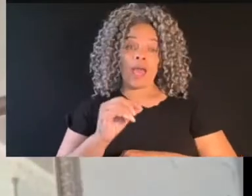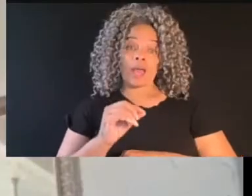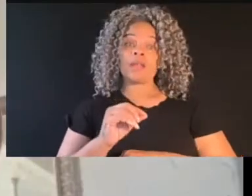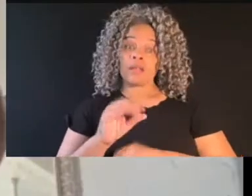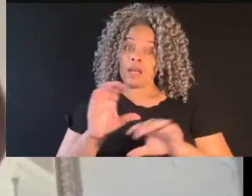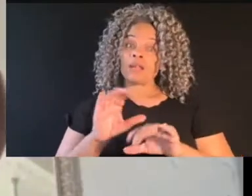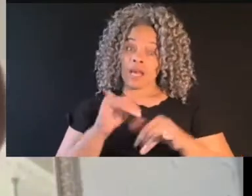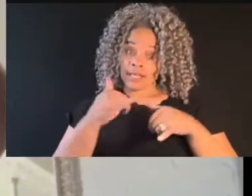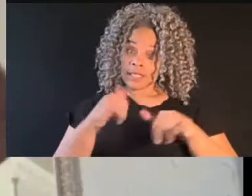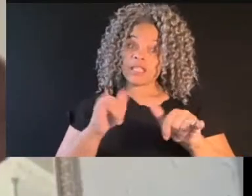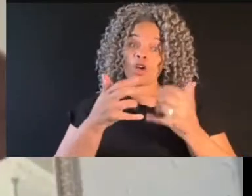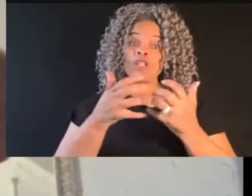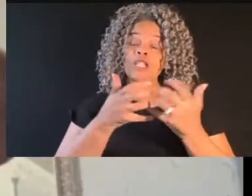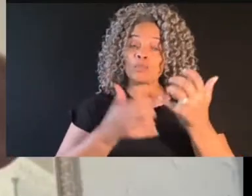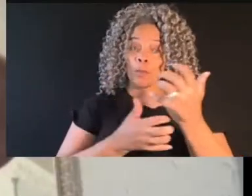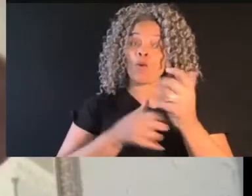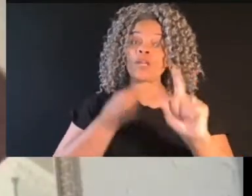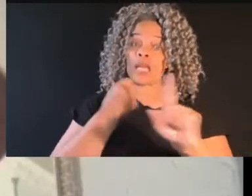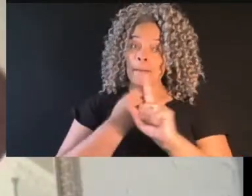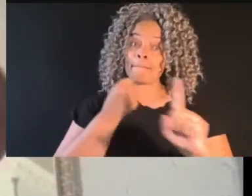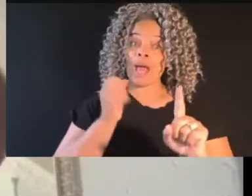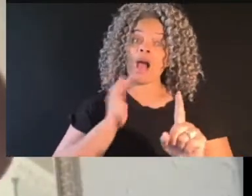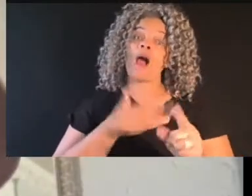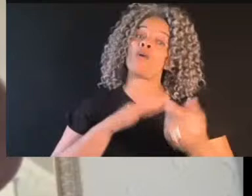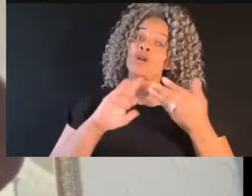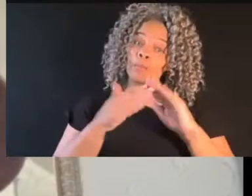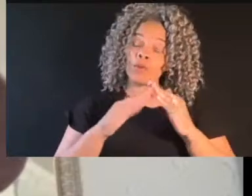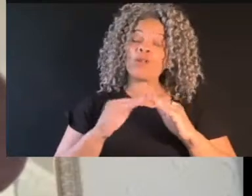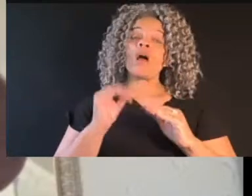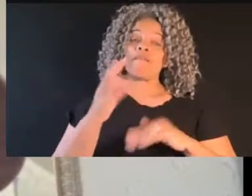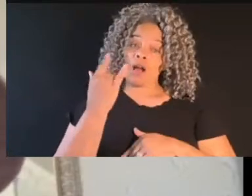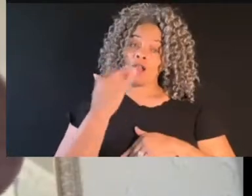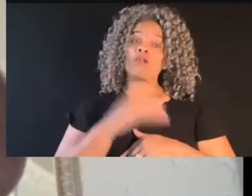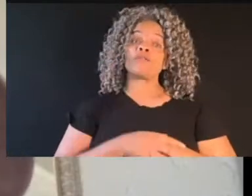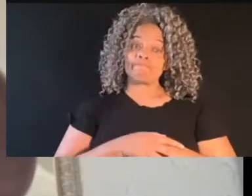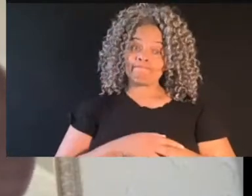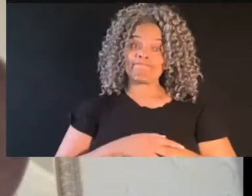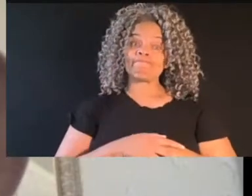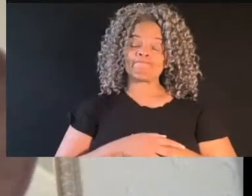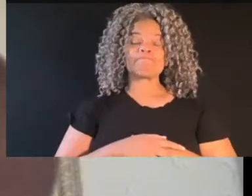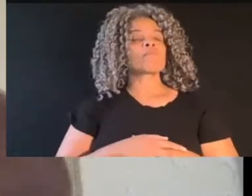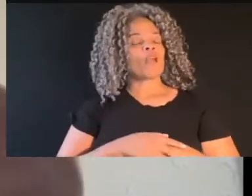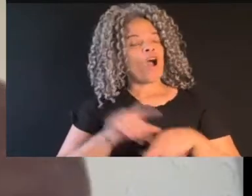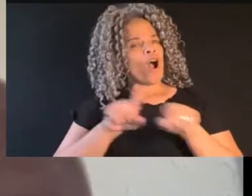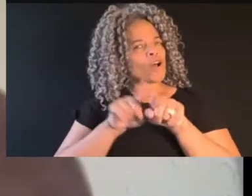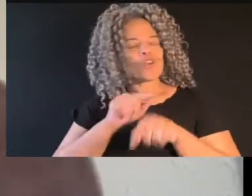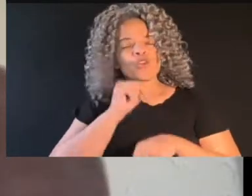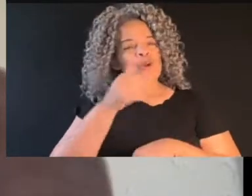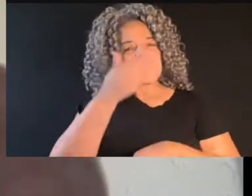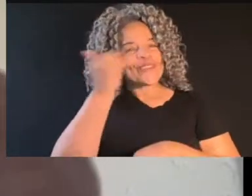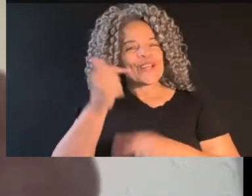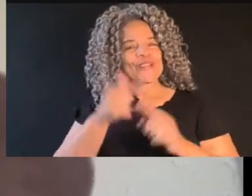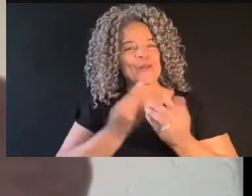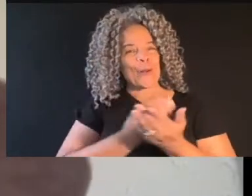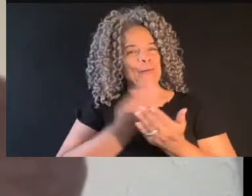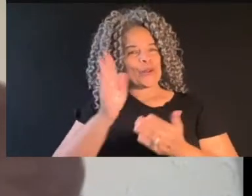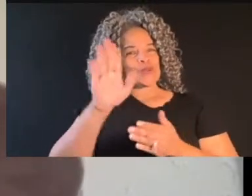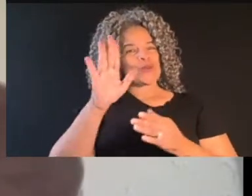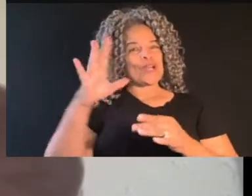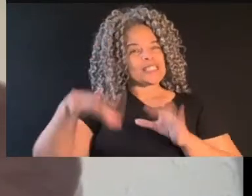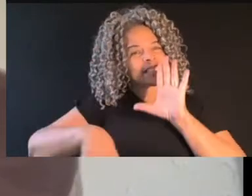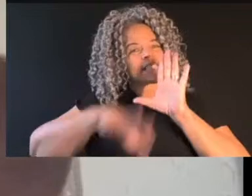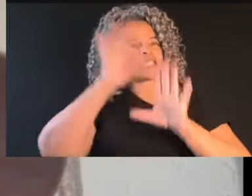still disproportionately impact our communities of color. Also, don't forget to purchase your Discovery